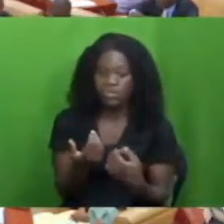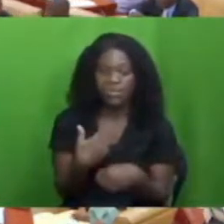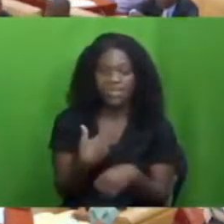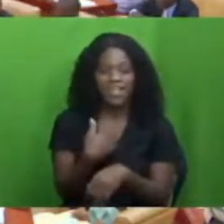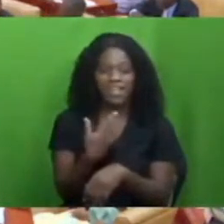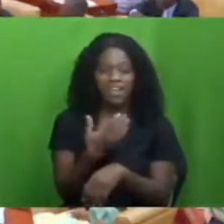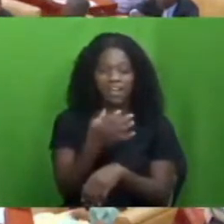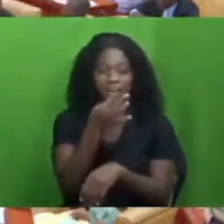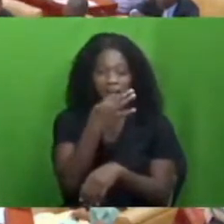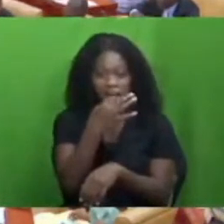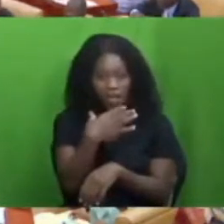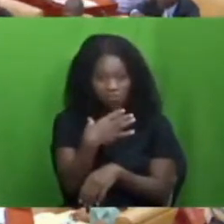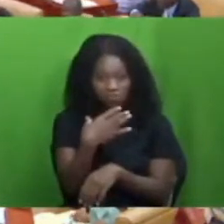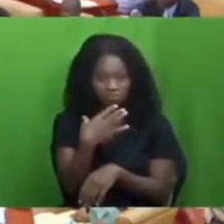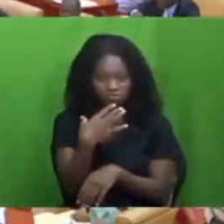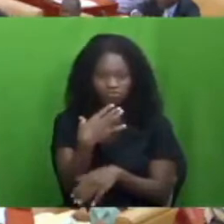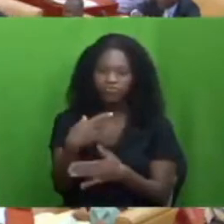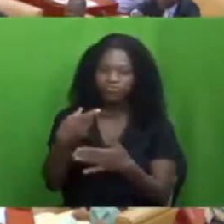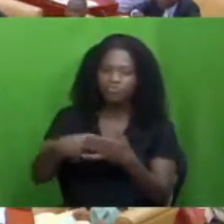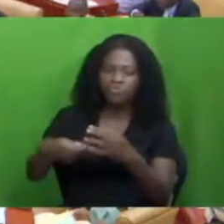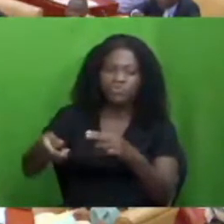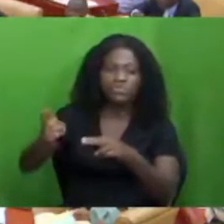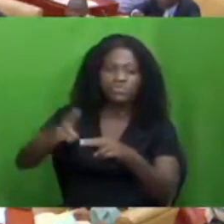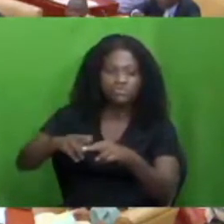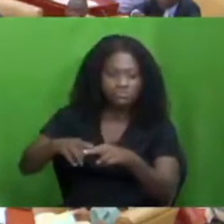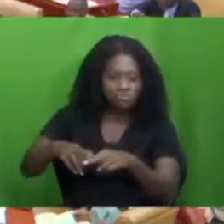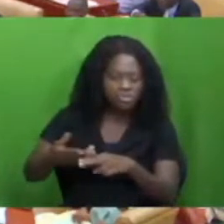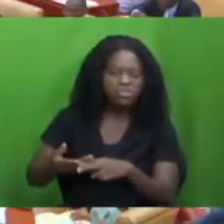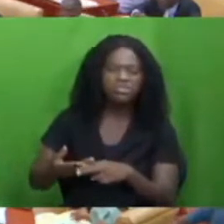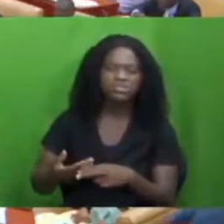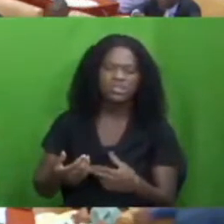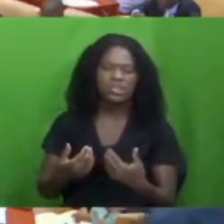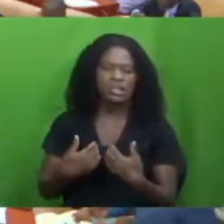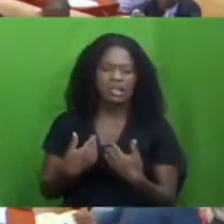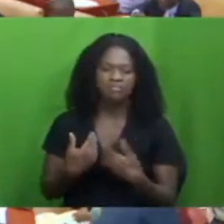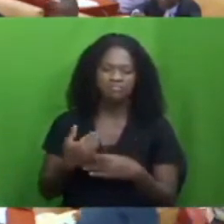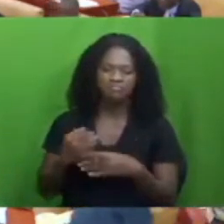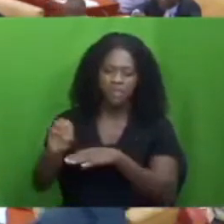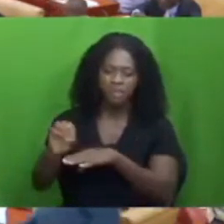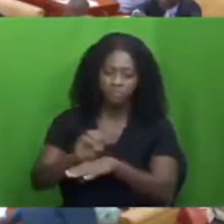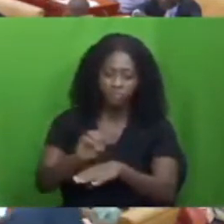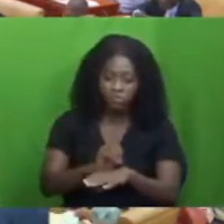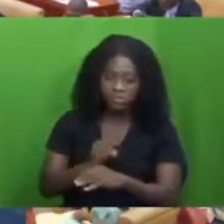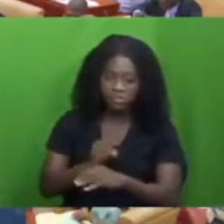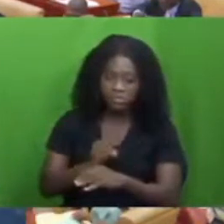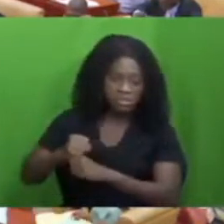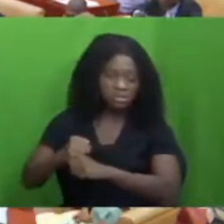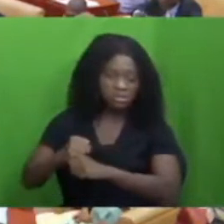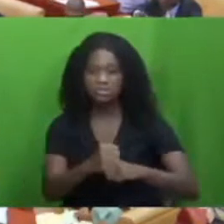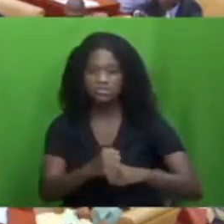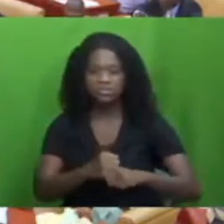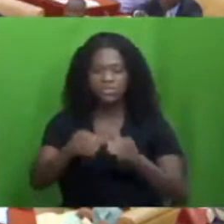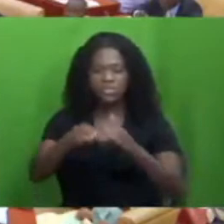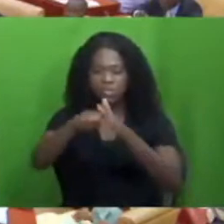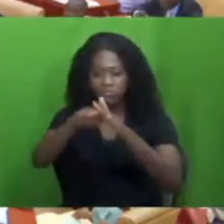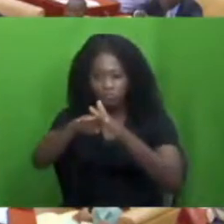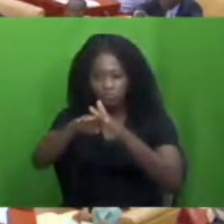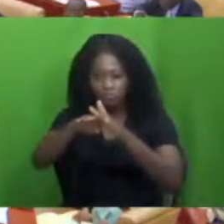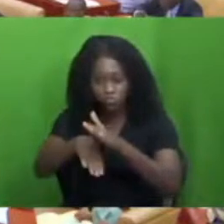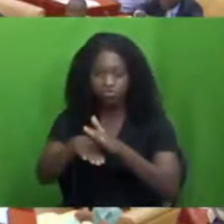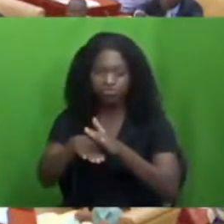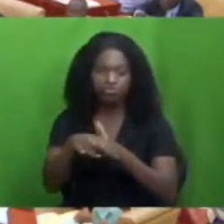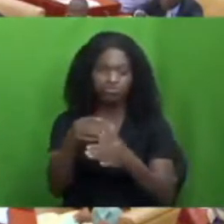of inflation, create jobs for our youth, improve food security, and reduce the volatility